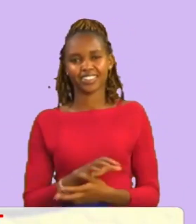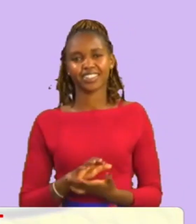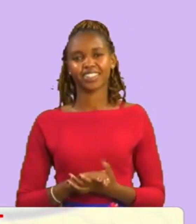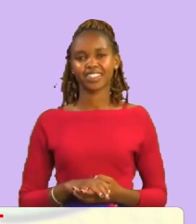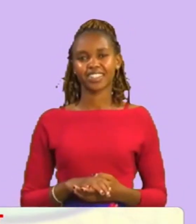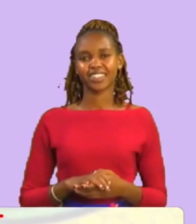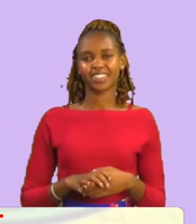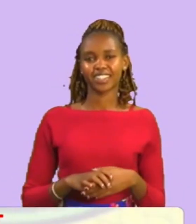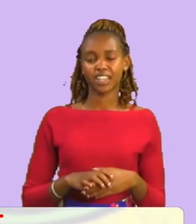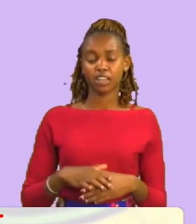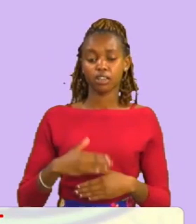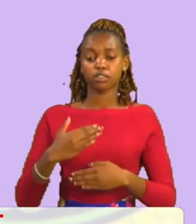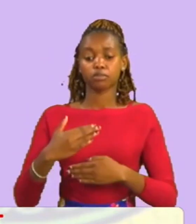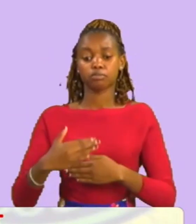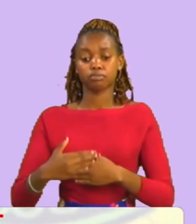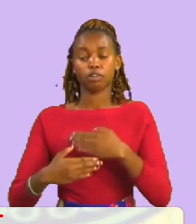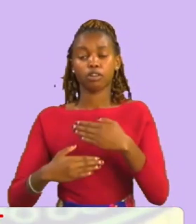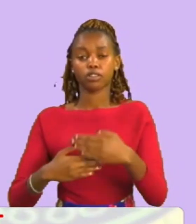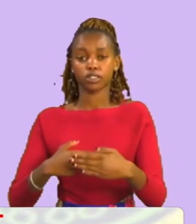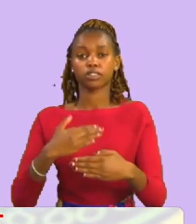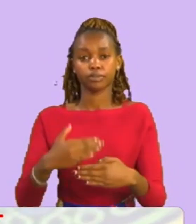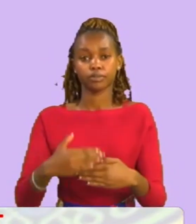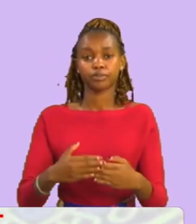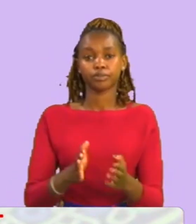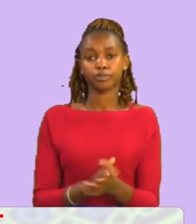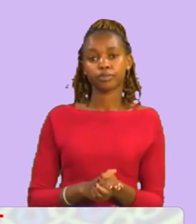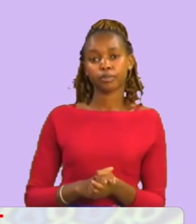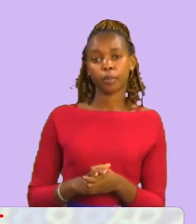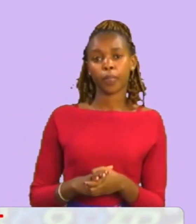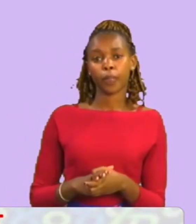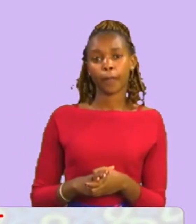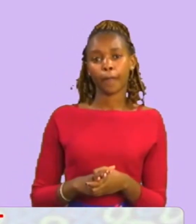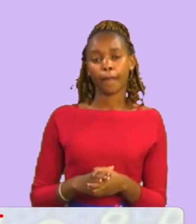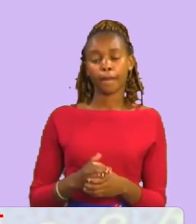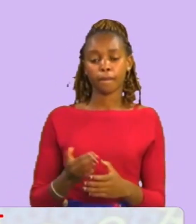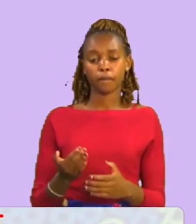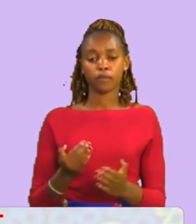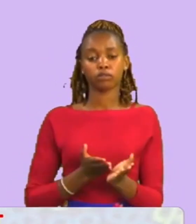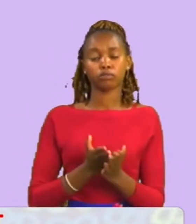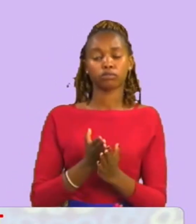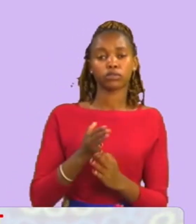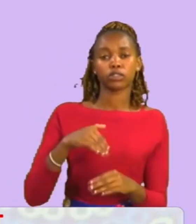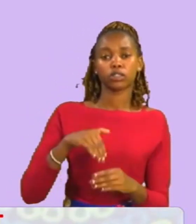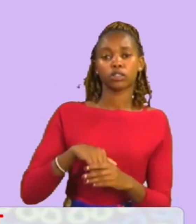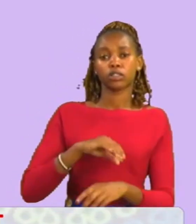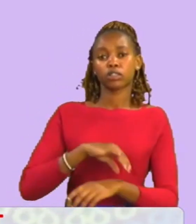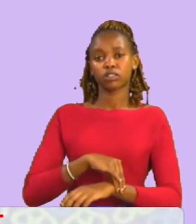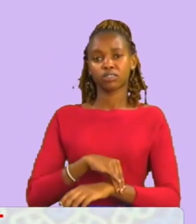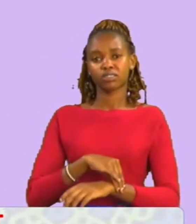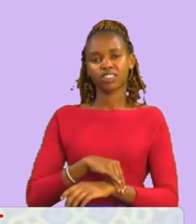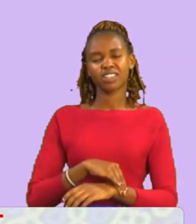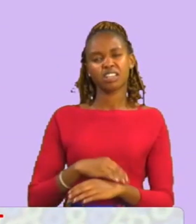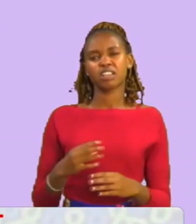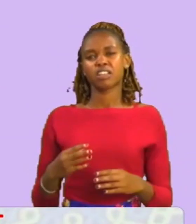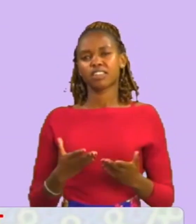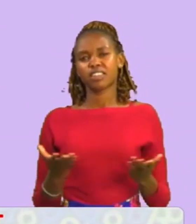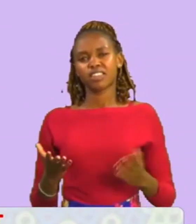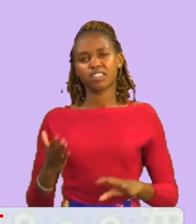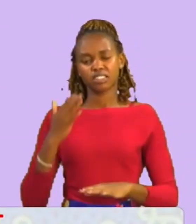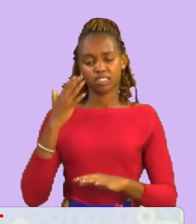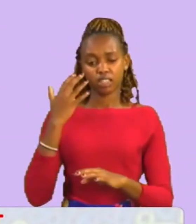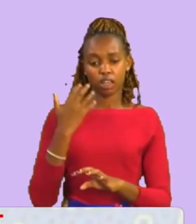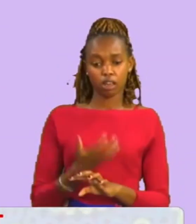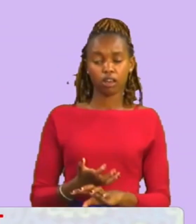It's a process. Vile nafaa. Ajai kwa ume come through kwa hii dunia, umeletwa na Maulana alafu vitu zikakuwa straight. Kama namna